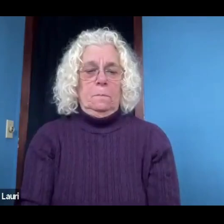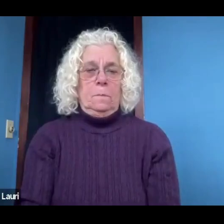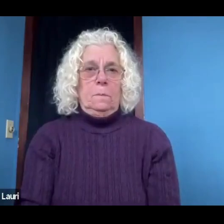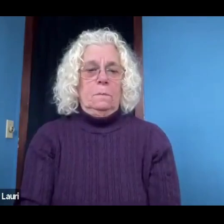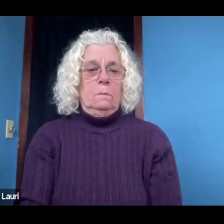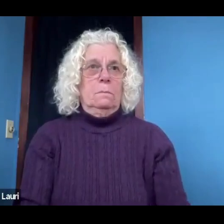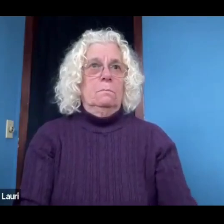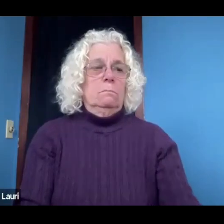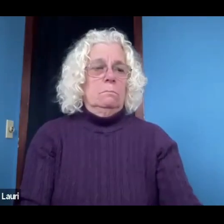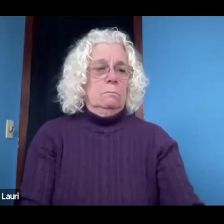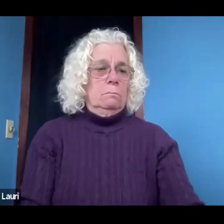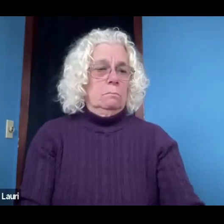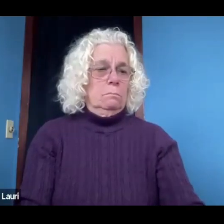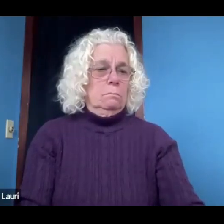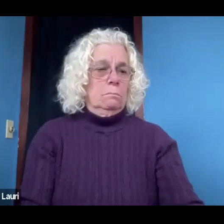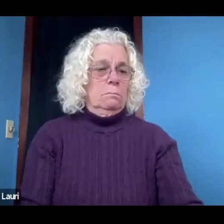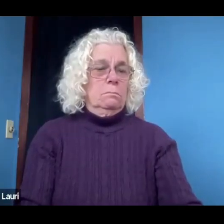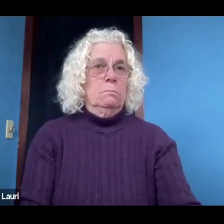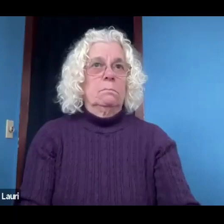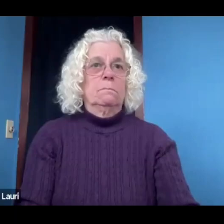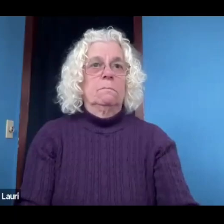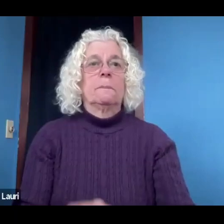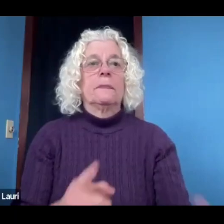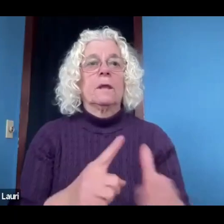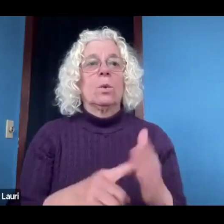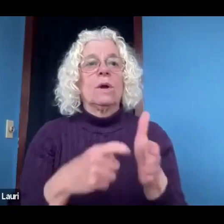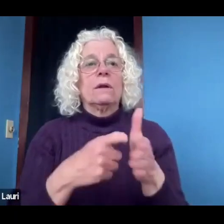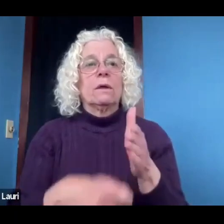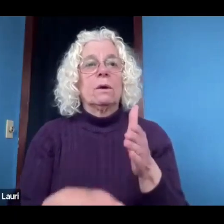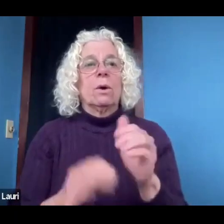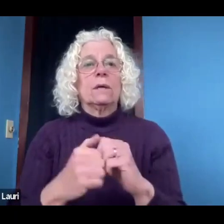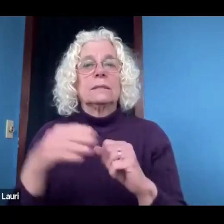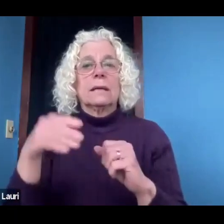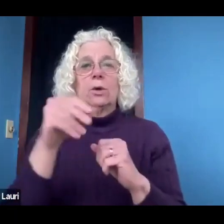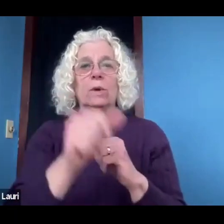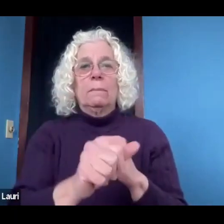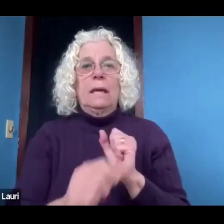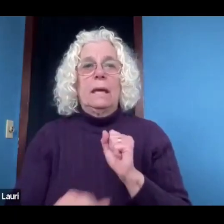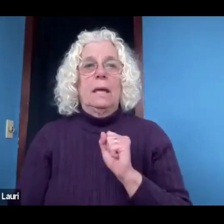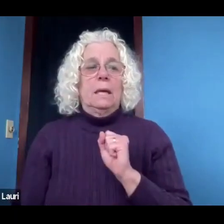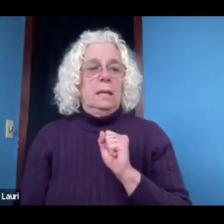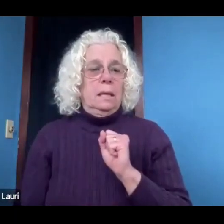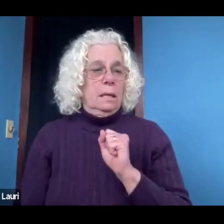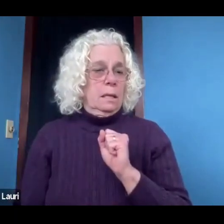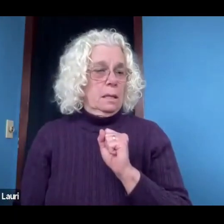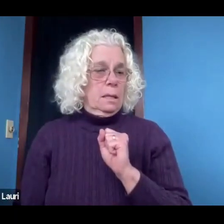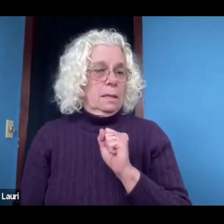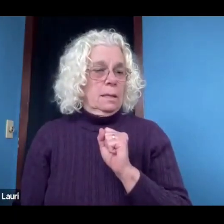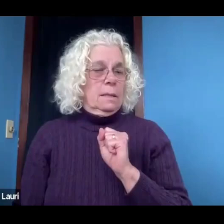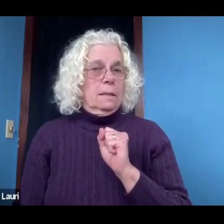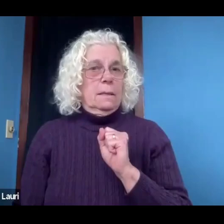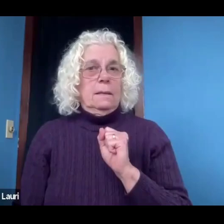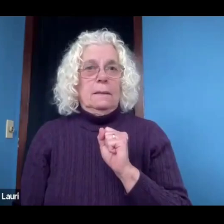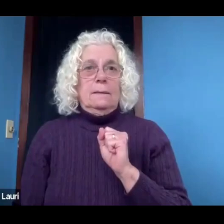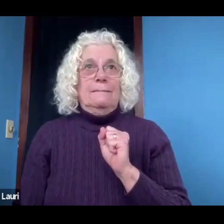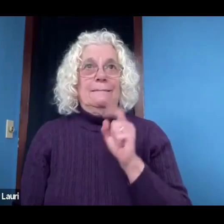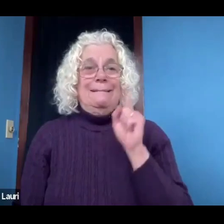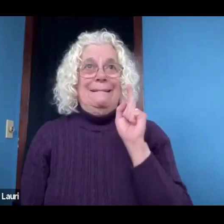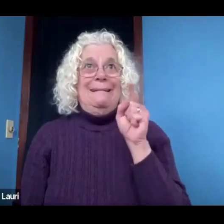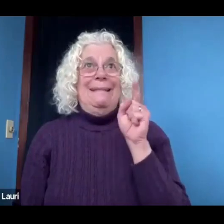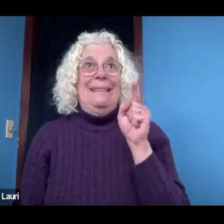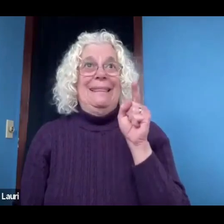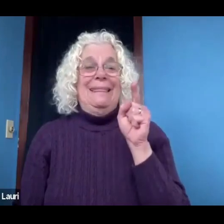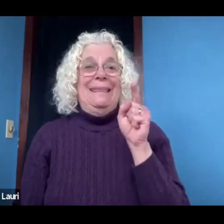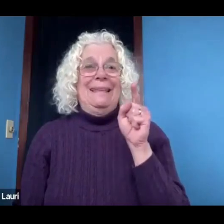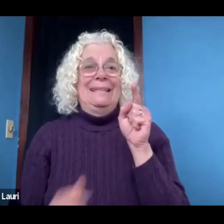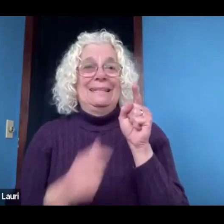So we're just going to go over now some of the costs and how we might pay for those things. This is a scary